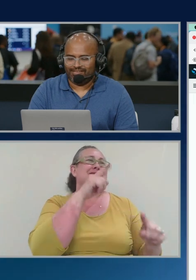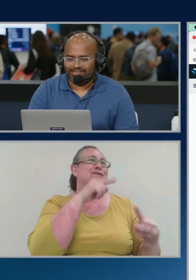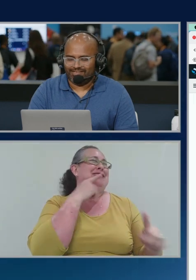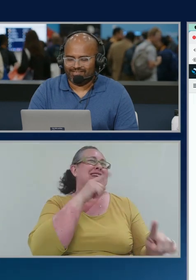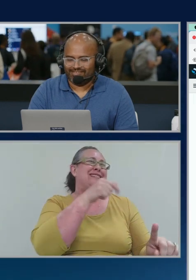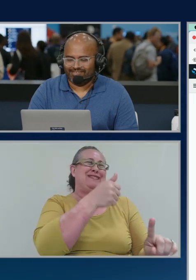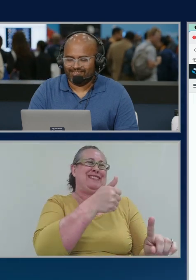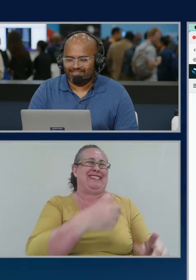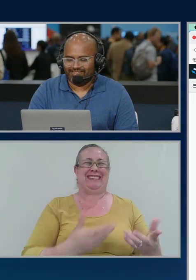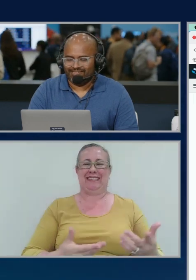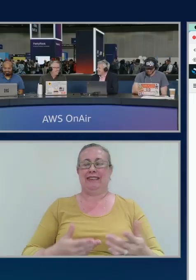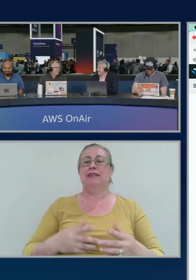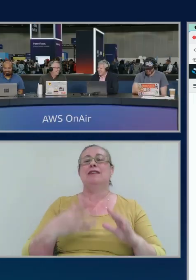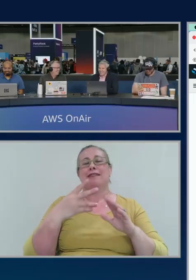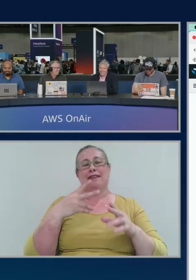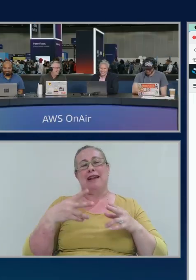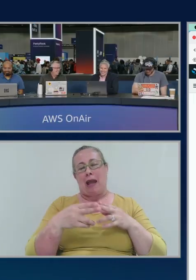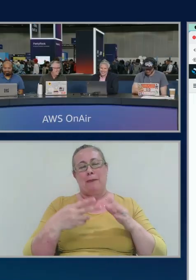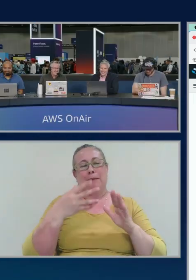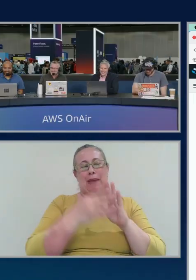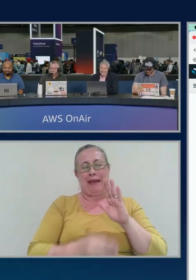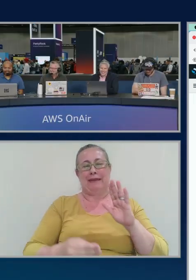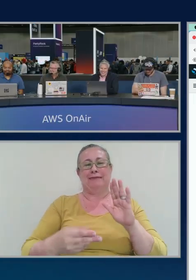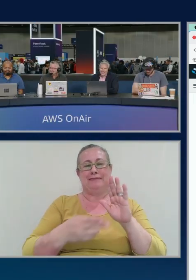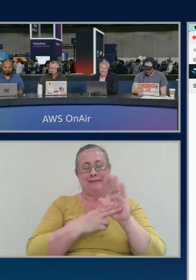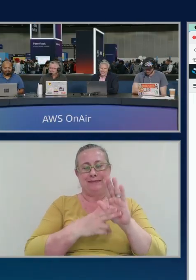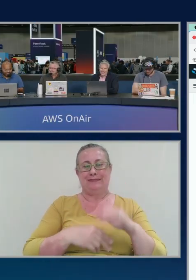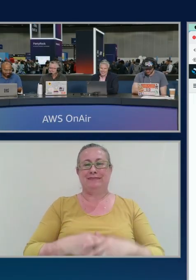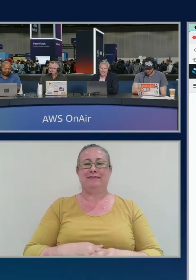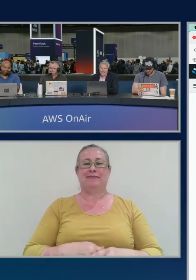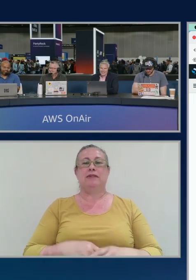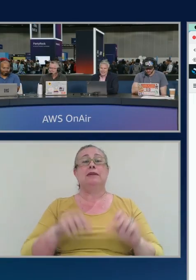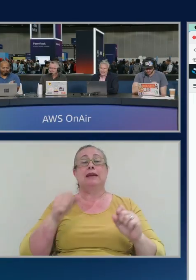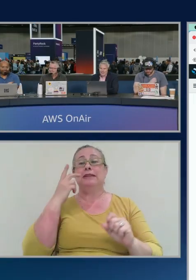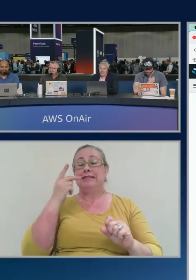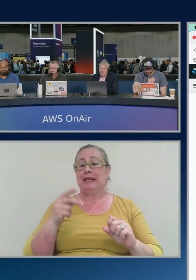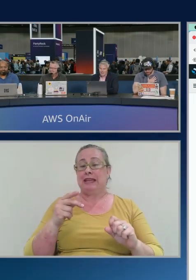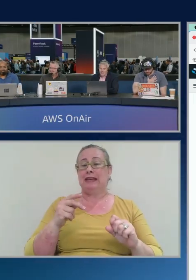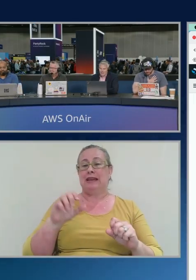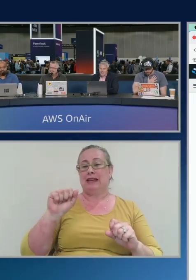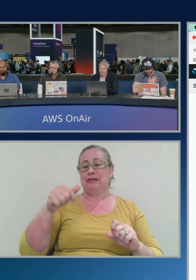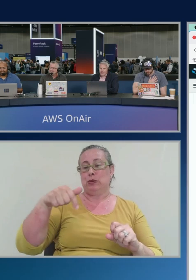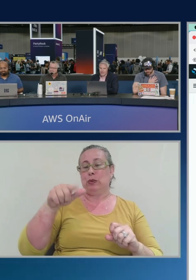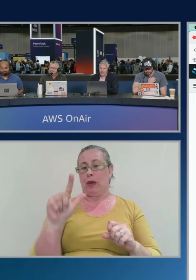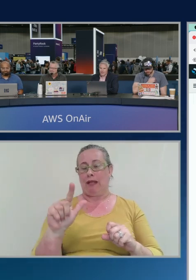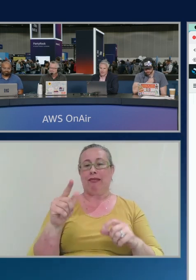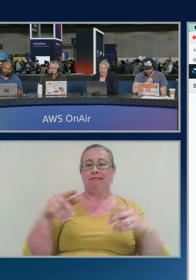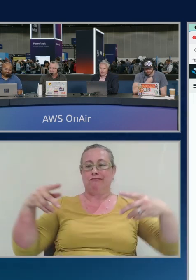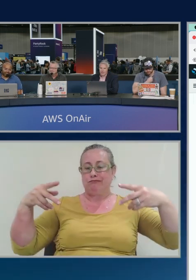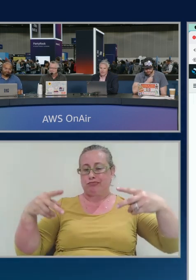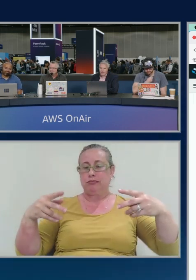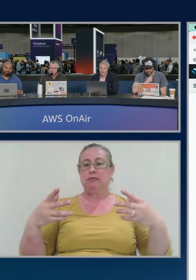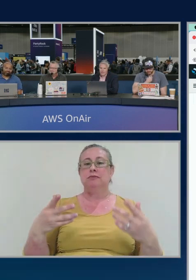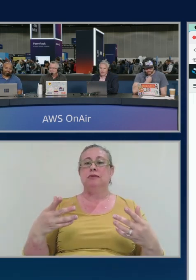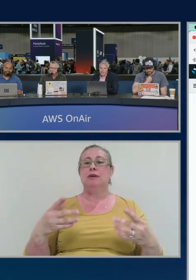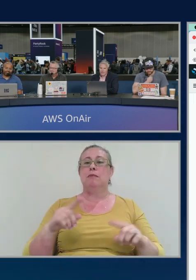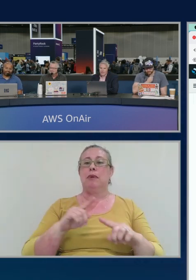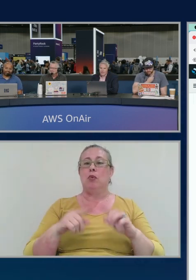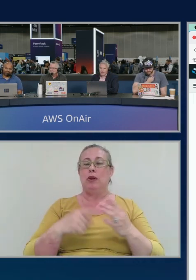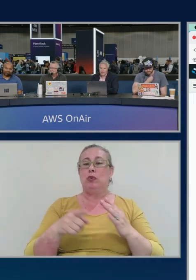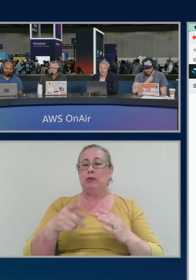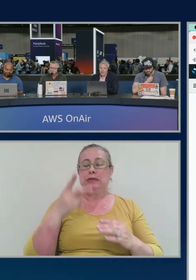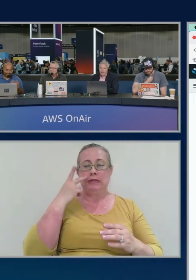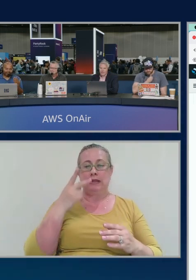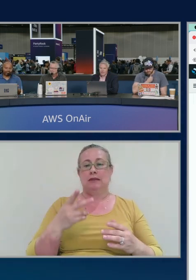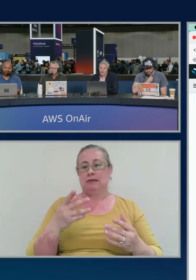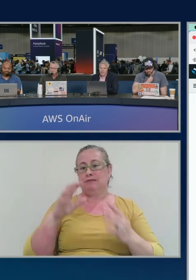Cut and paste. That's right. You can see the SQL that gets created. So you can now create a skipping index. Oh, what do you see? It's a real index. You